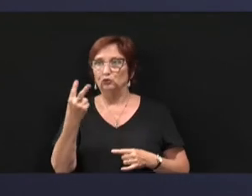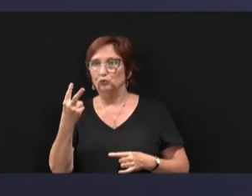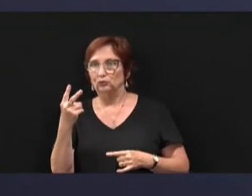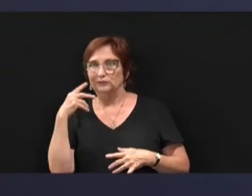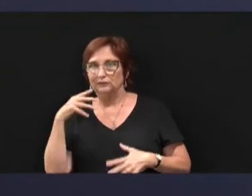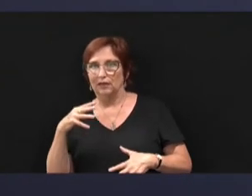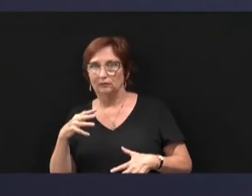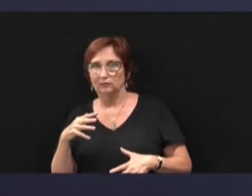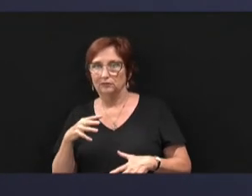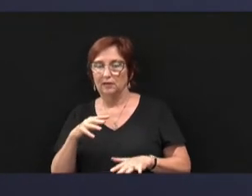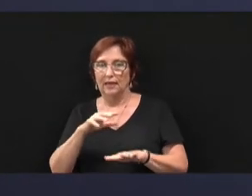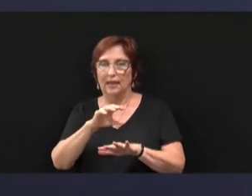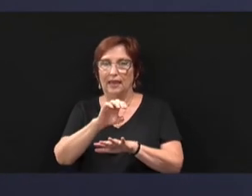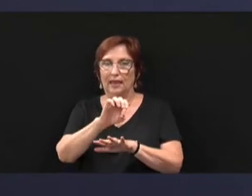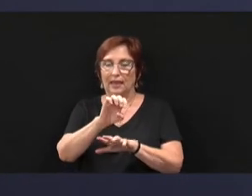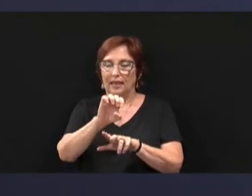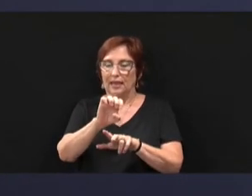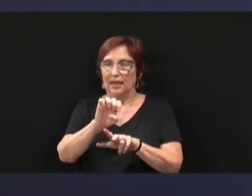A. T.